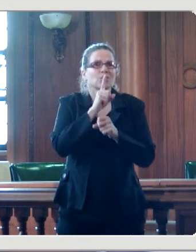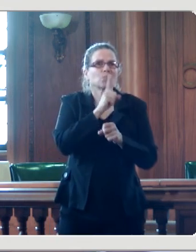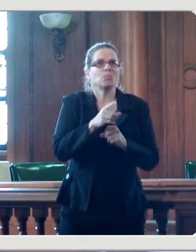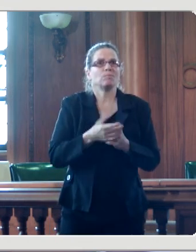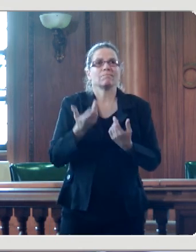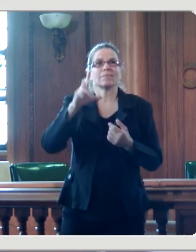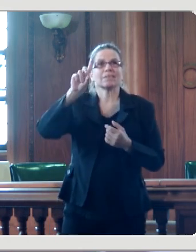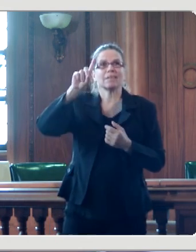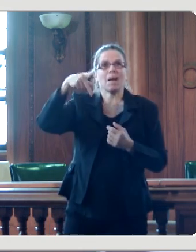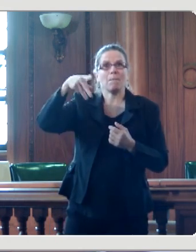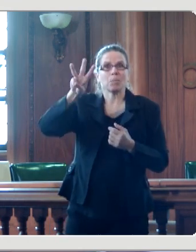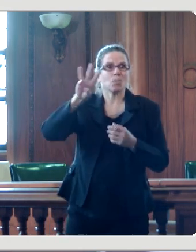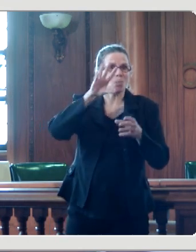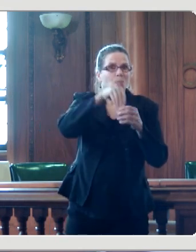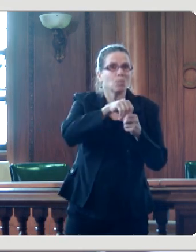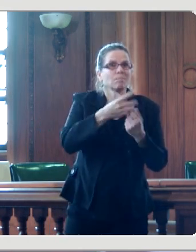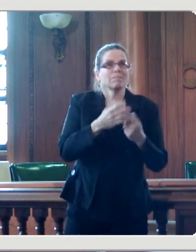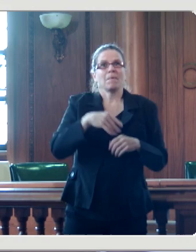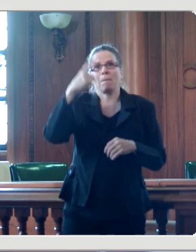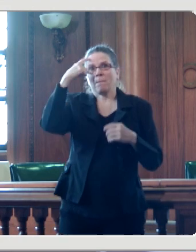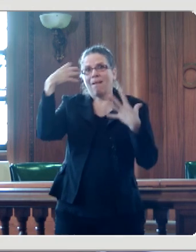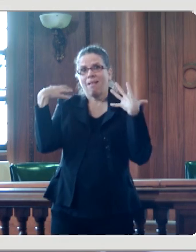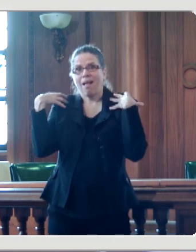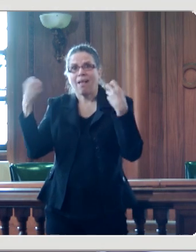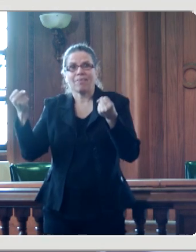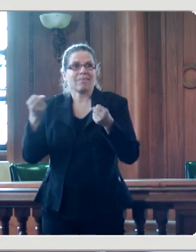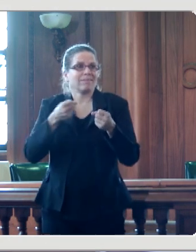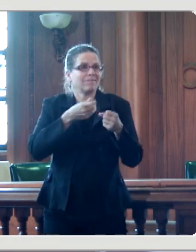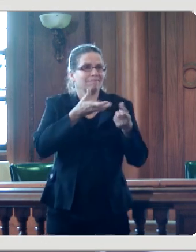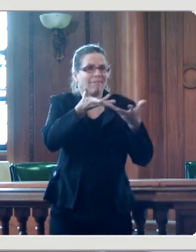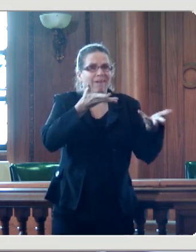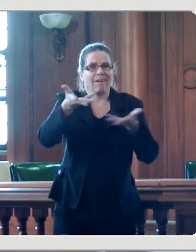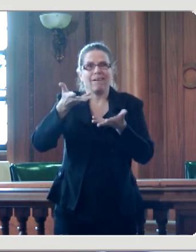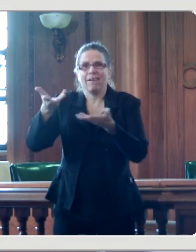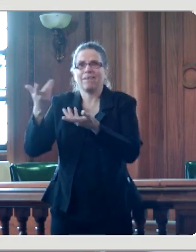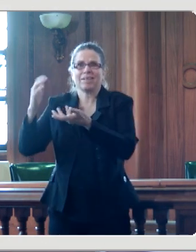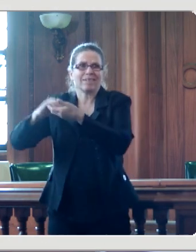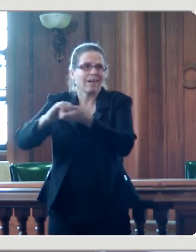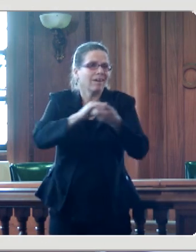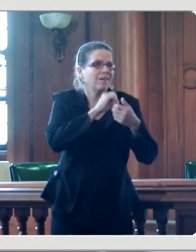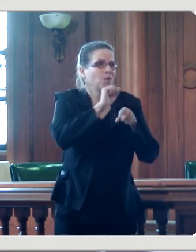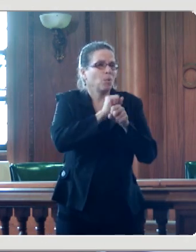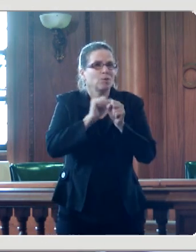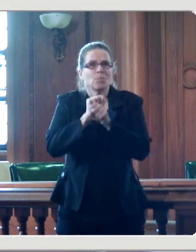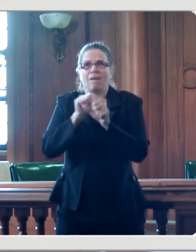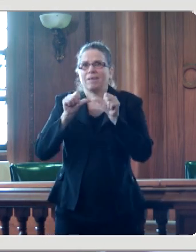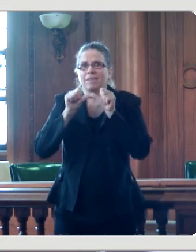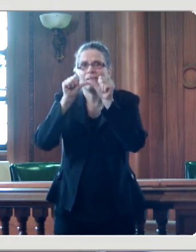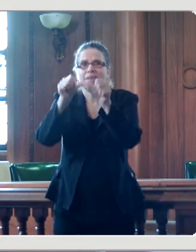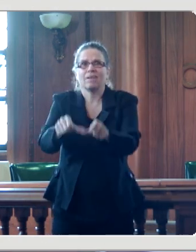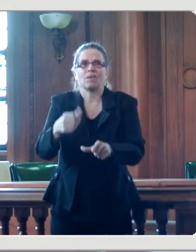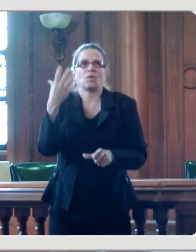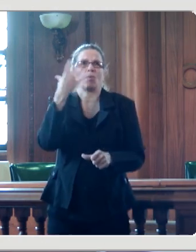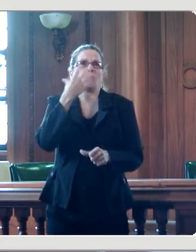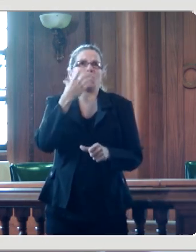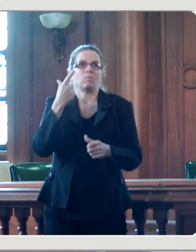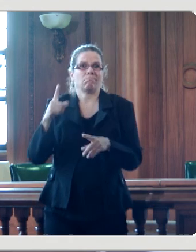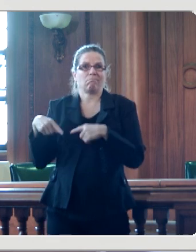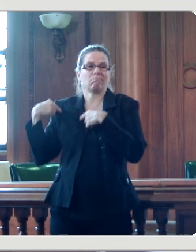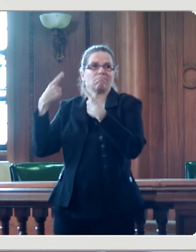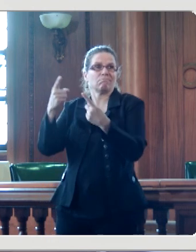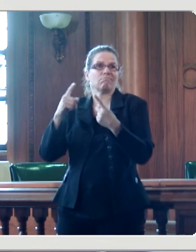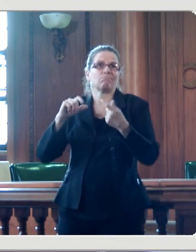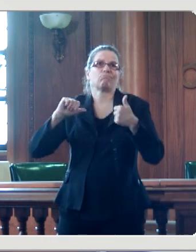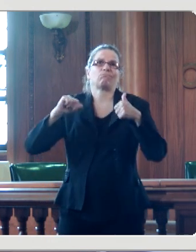services. But police and fire are called to many challenging and difficult and at